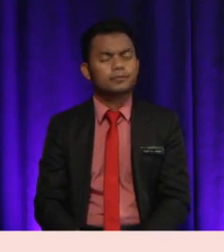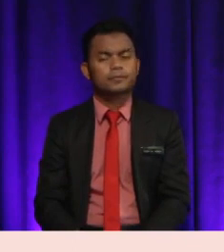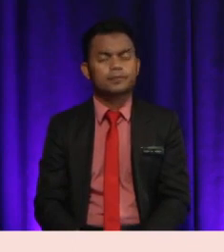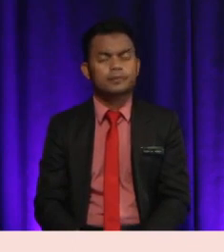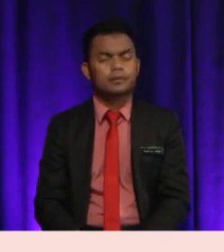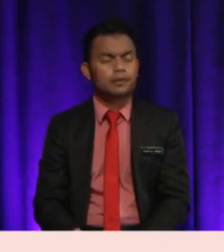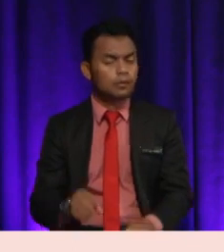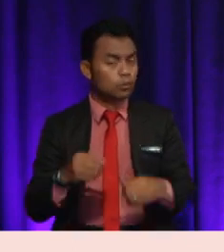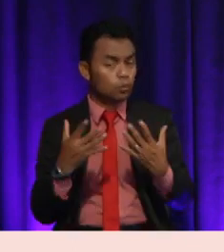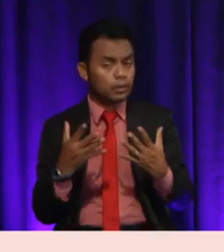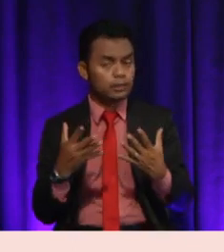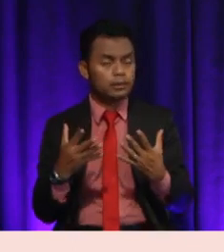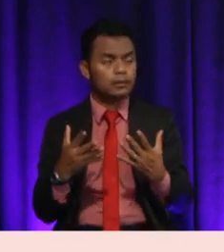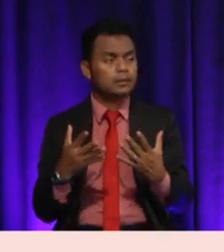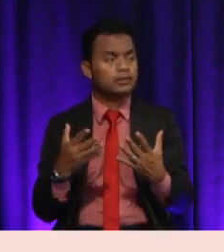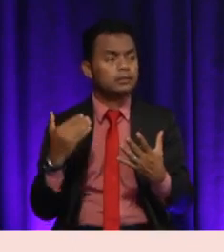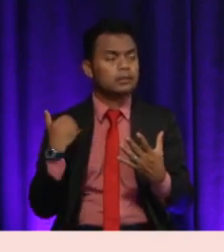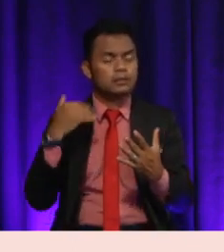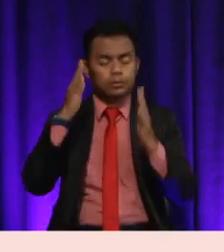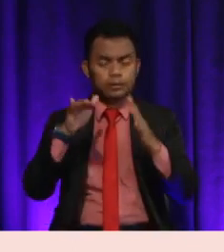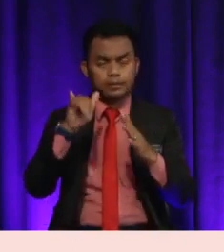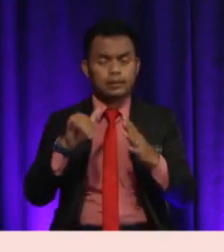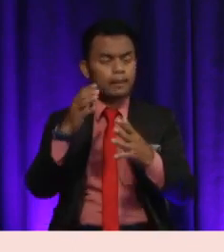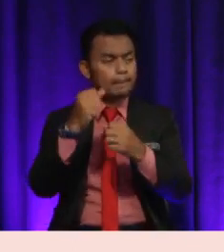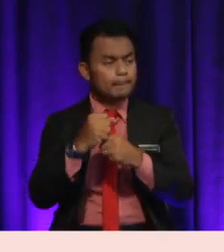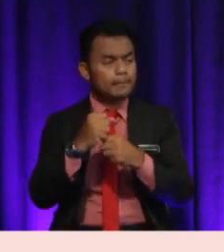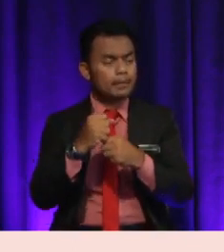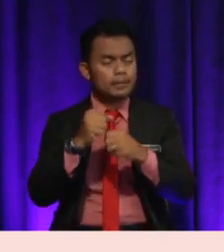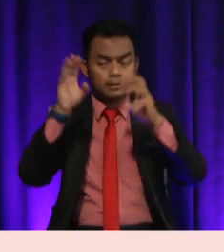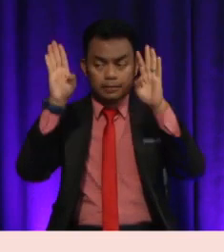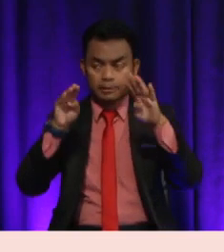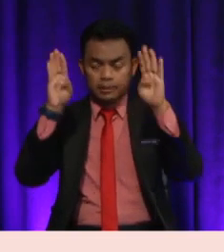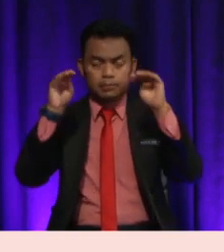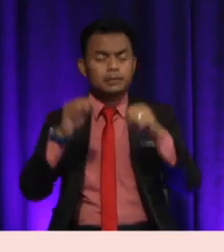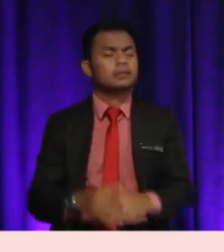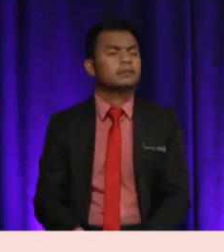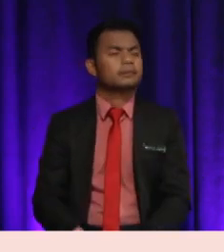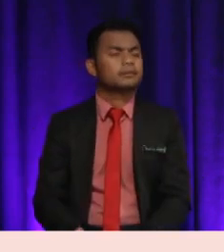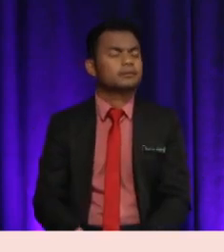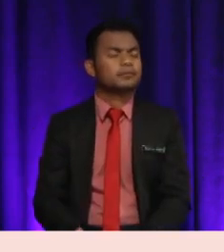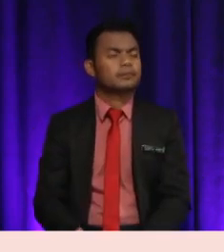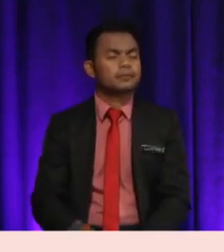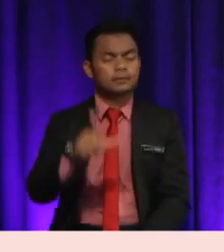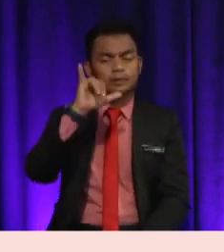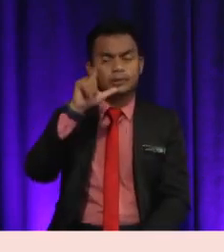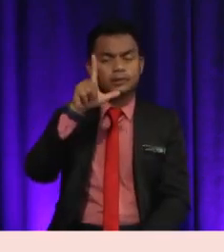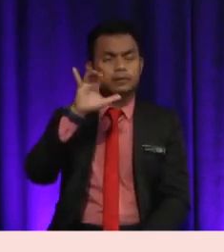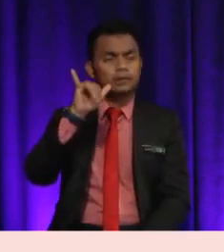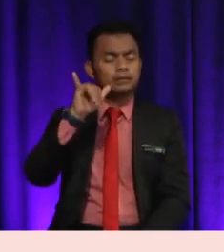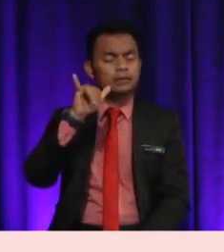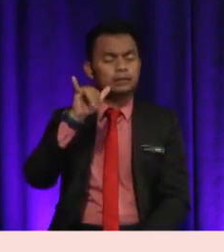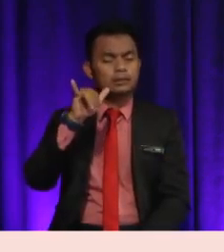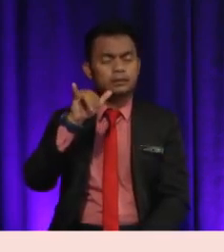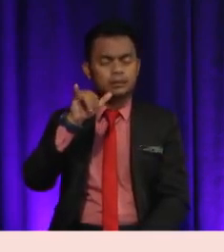taking candid shots of her subjects? The keyword is prefer taking candid shots. Lily preferring taking candid